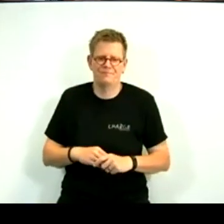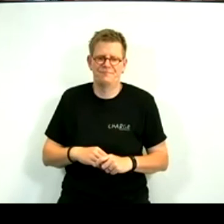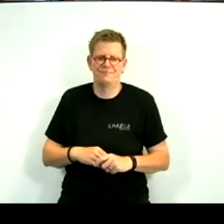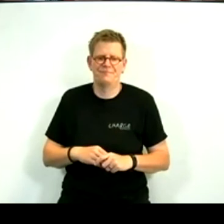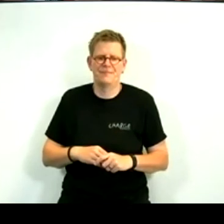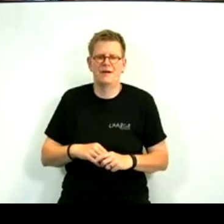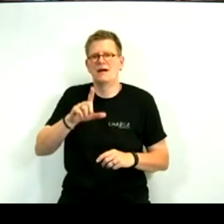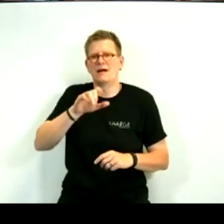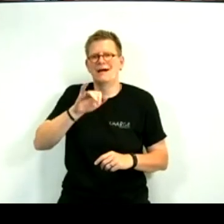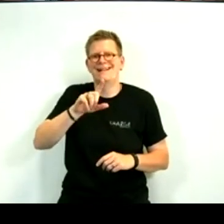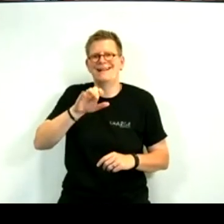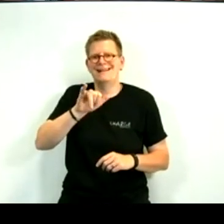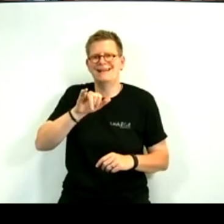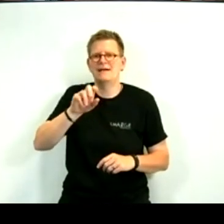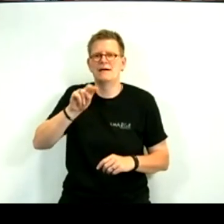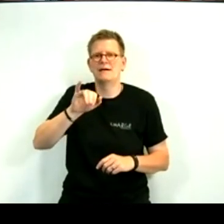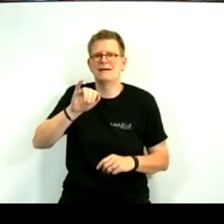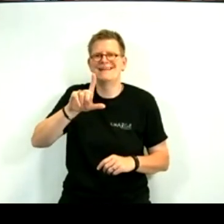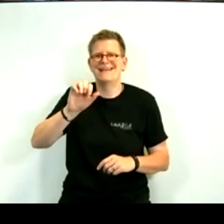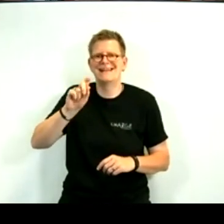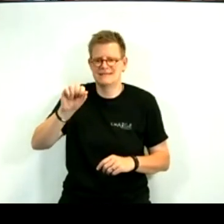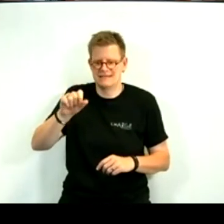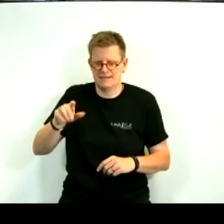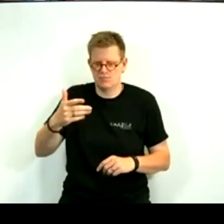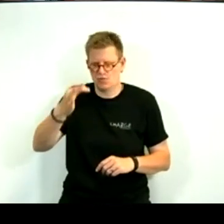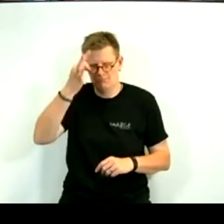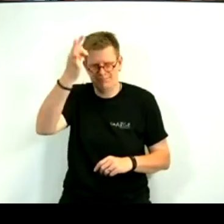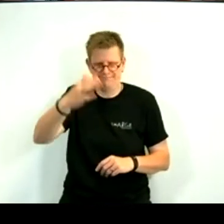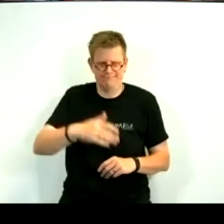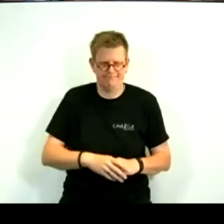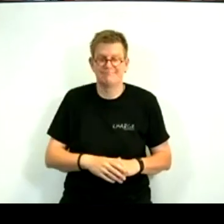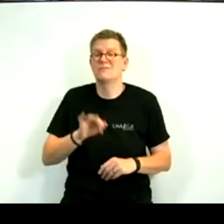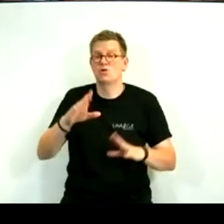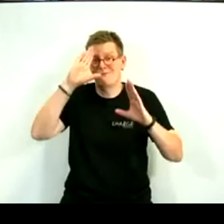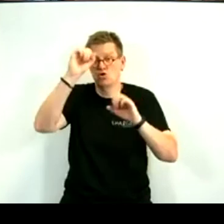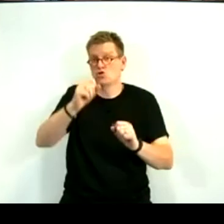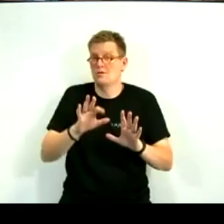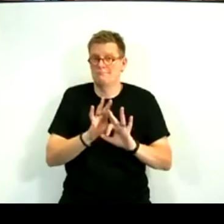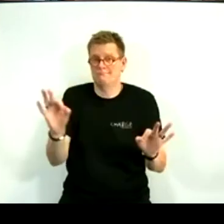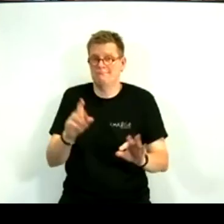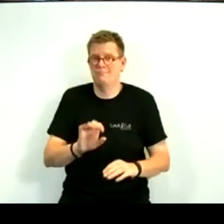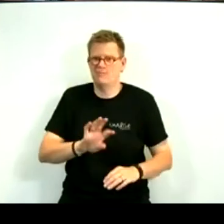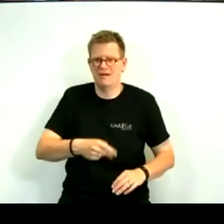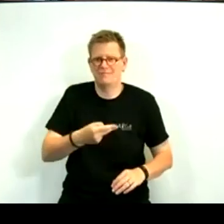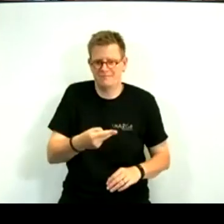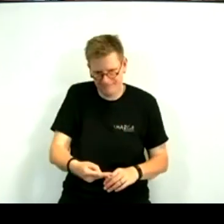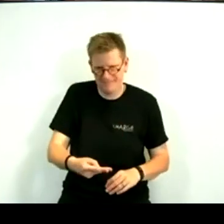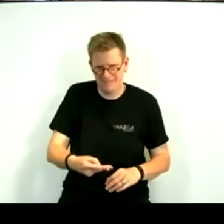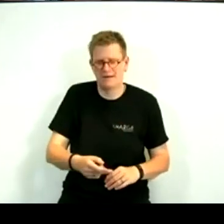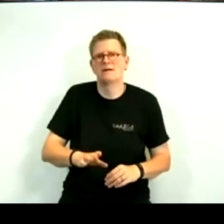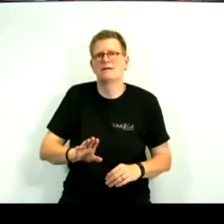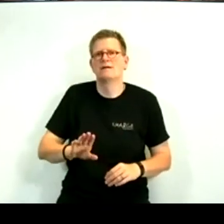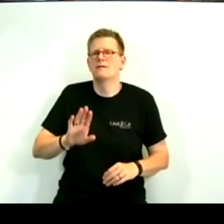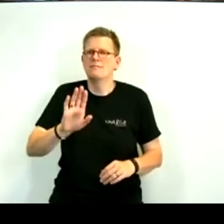Charge, so that they can be on their backs and effectively using vision and visually directed reach. And next to it